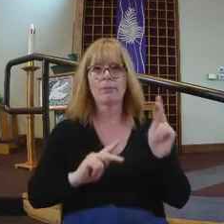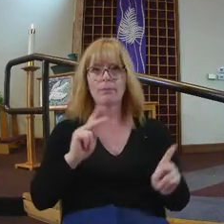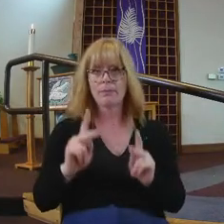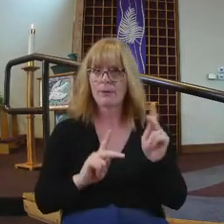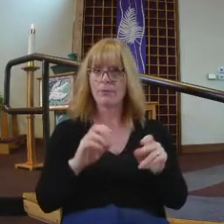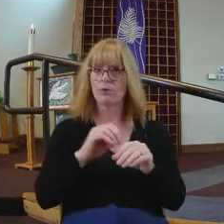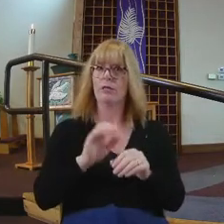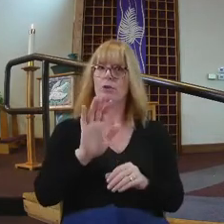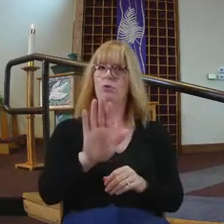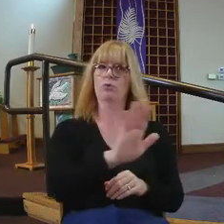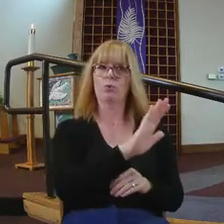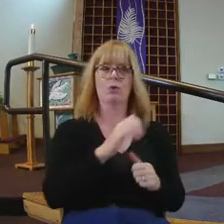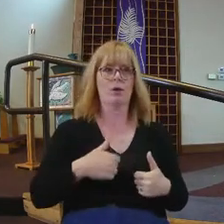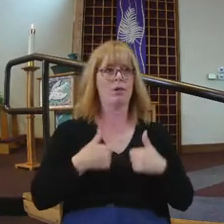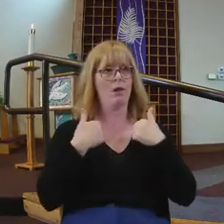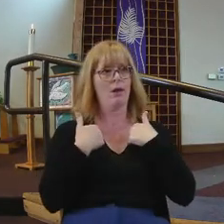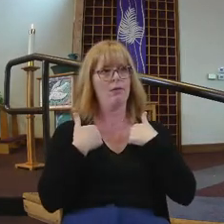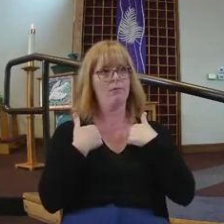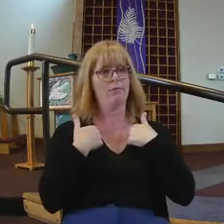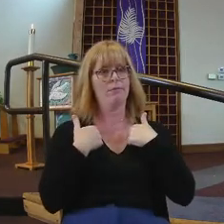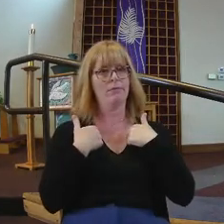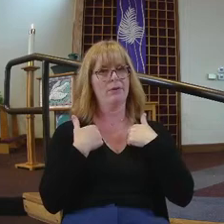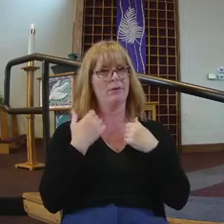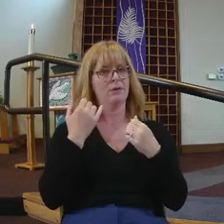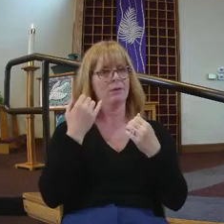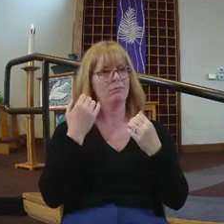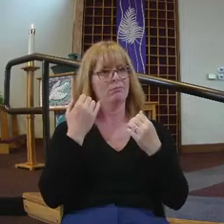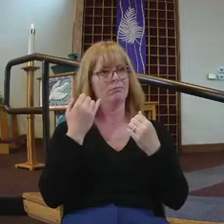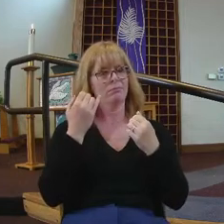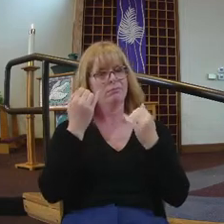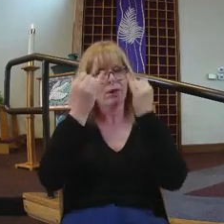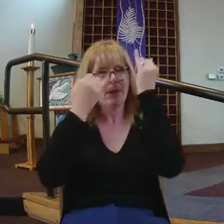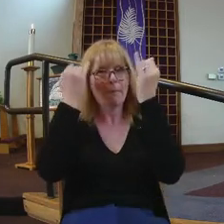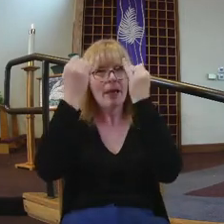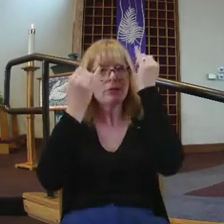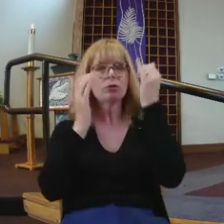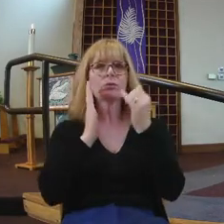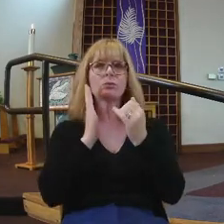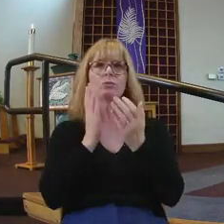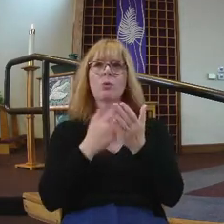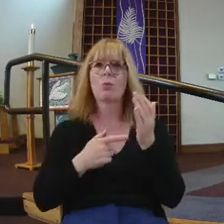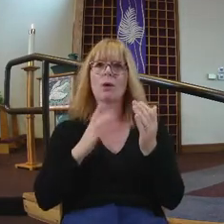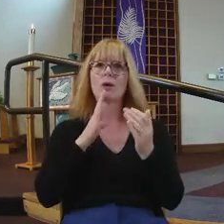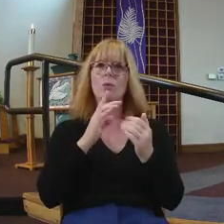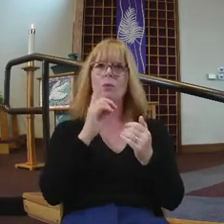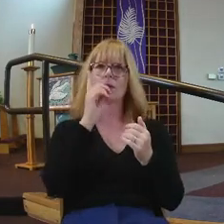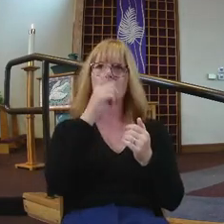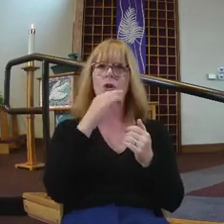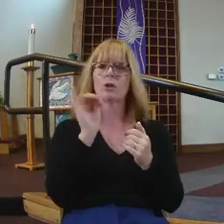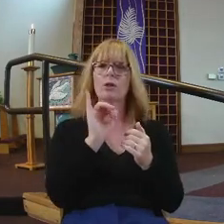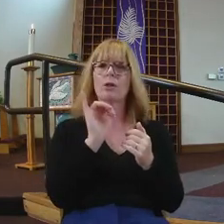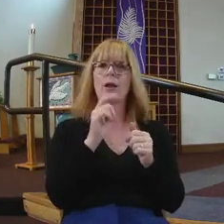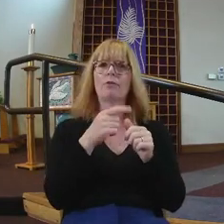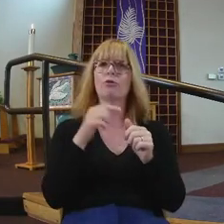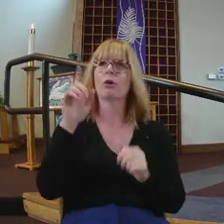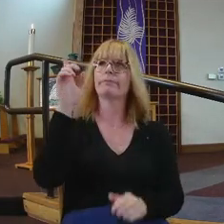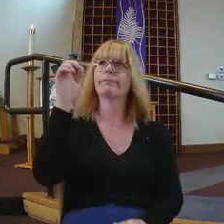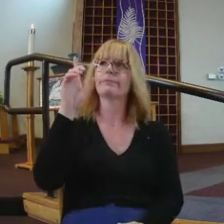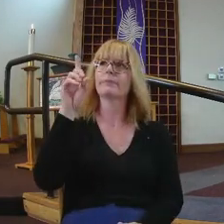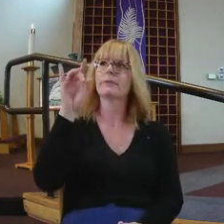this world. Imagine what it would be like to see them from the divine